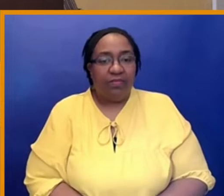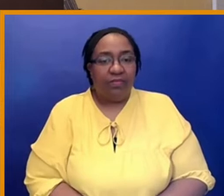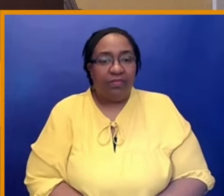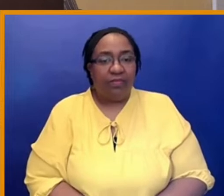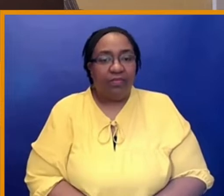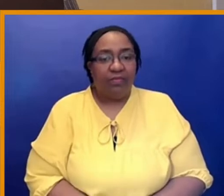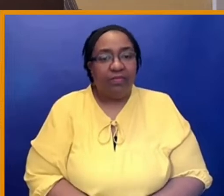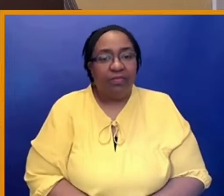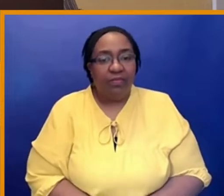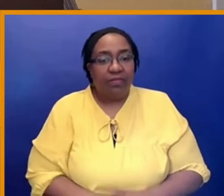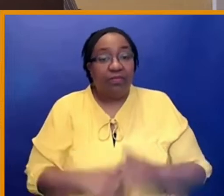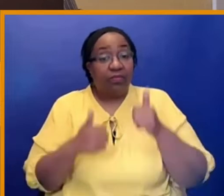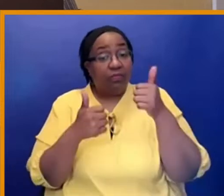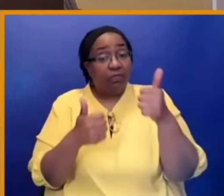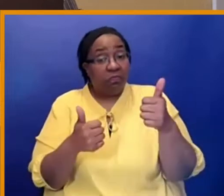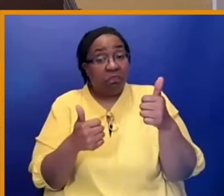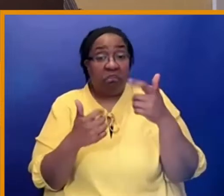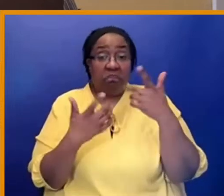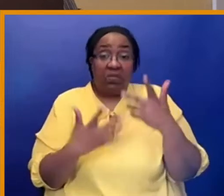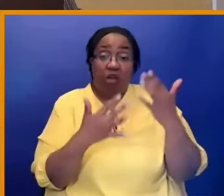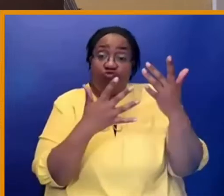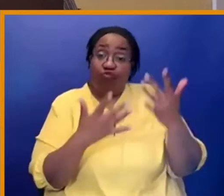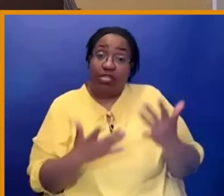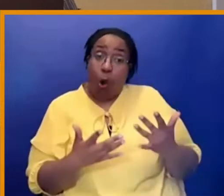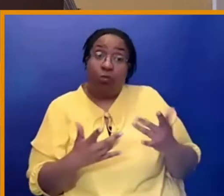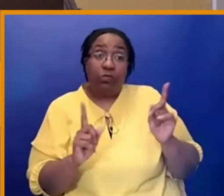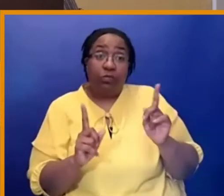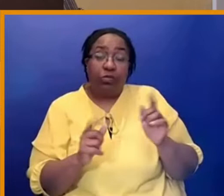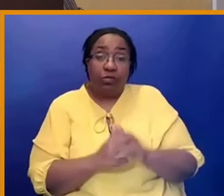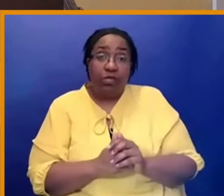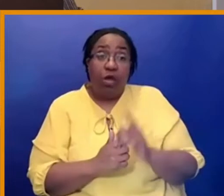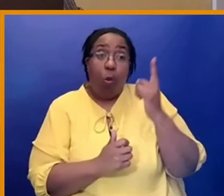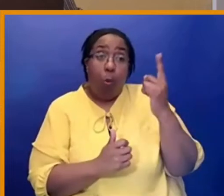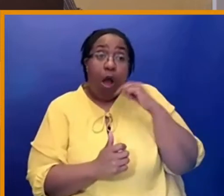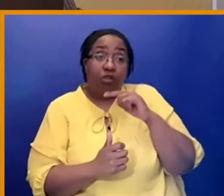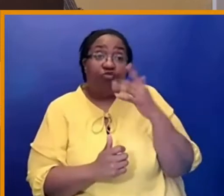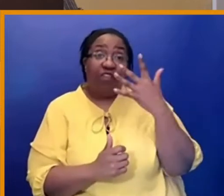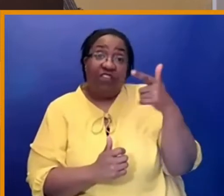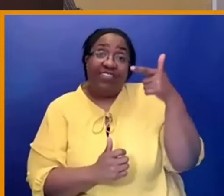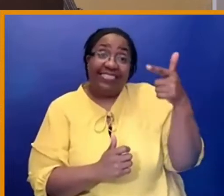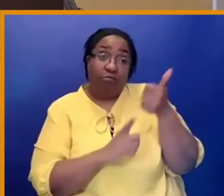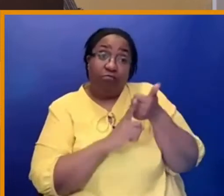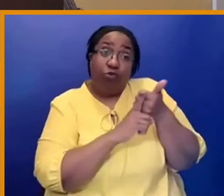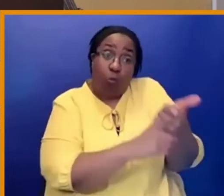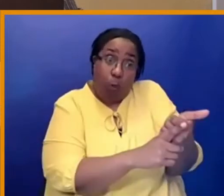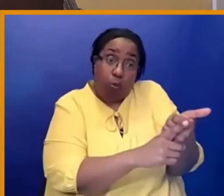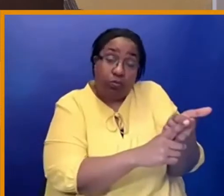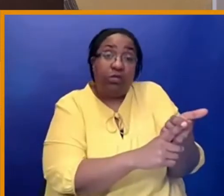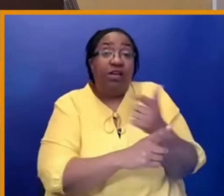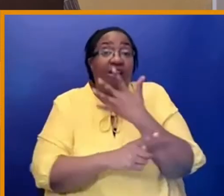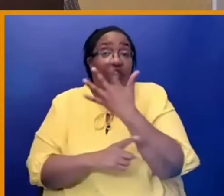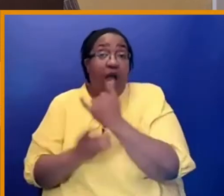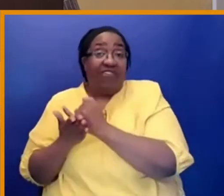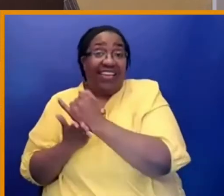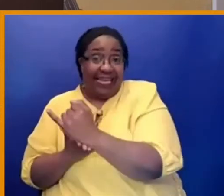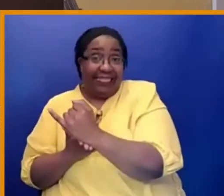Okay, we now have the results in for that vote, and there are 157 votes for the motion and 5 against. So that